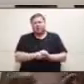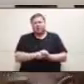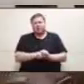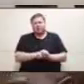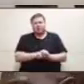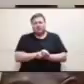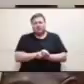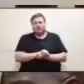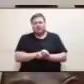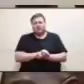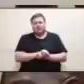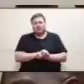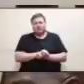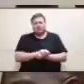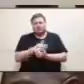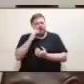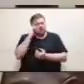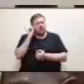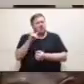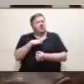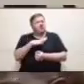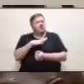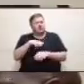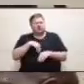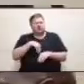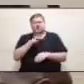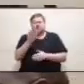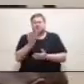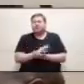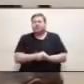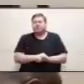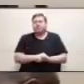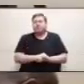I think that will be it for now. Thank you.